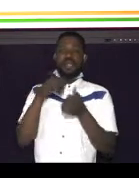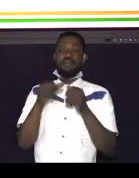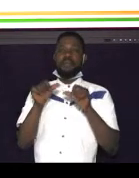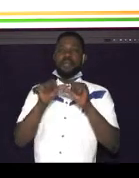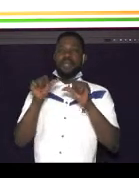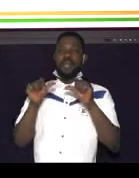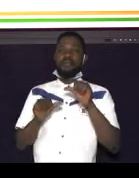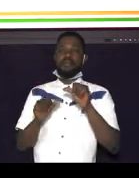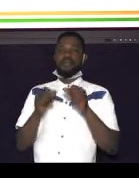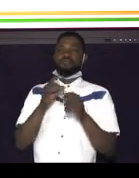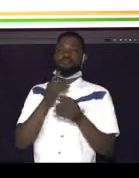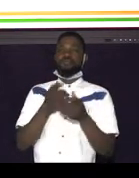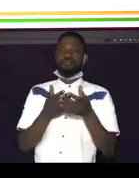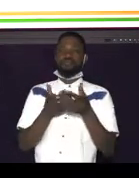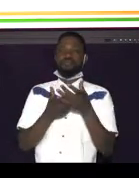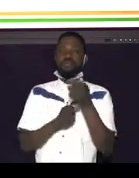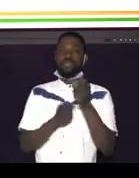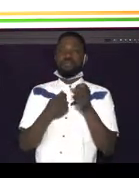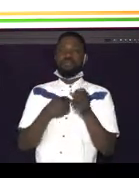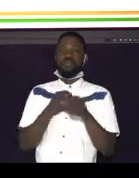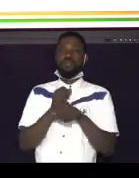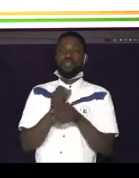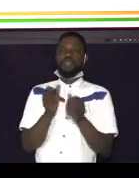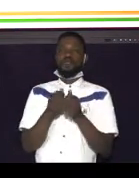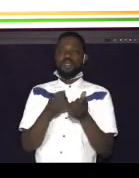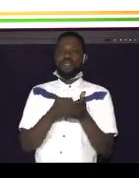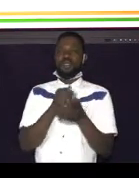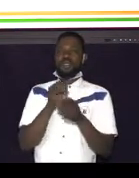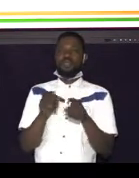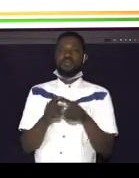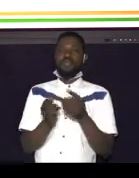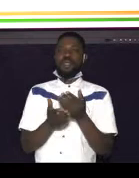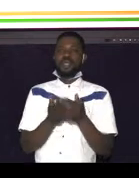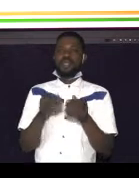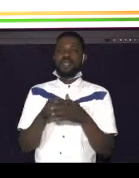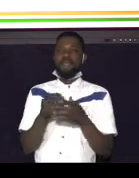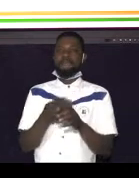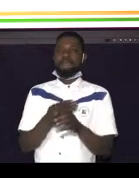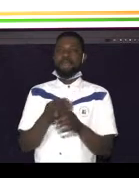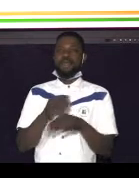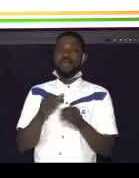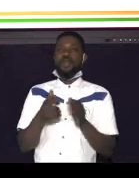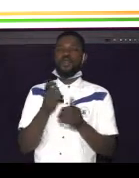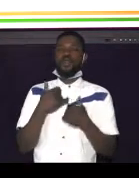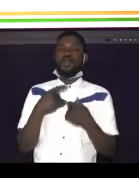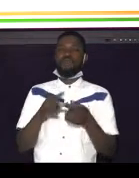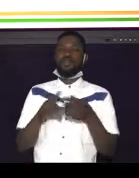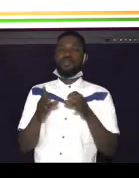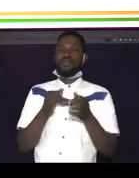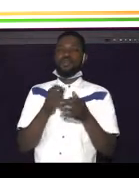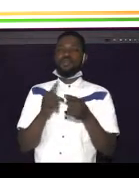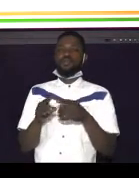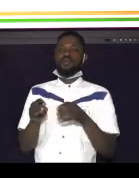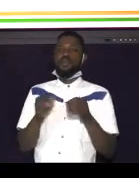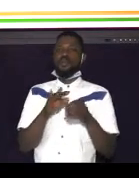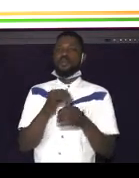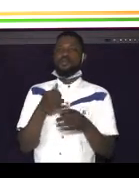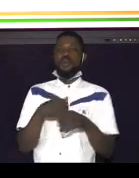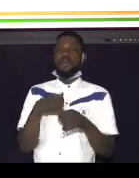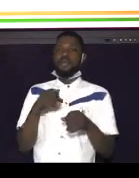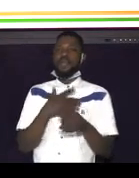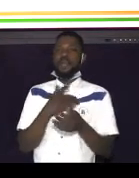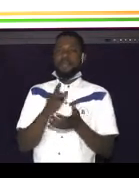before. Trust me, working with angles is so easy in mathematics. All you have to do is just put your pen and paper